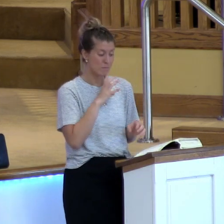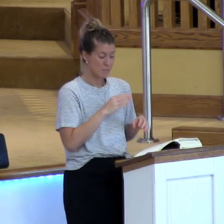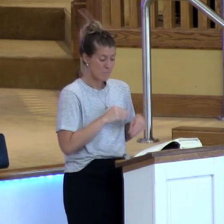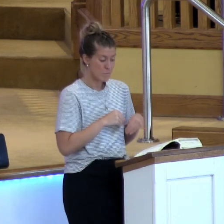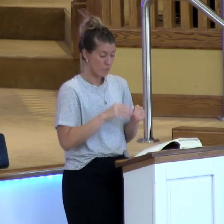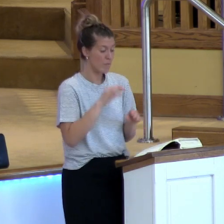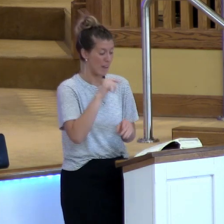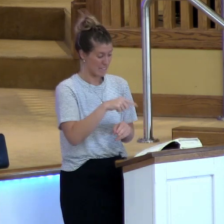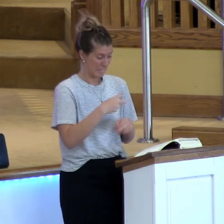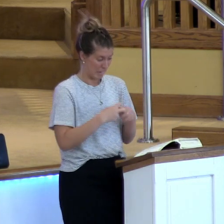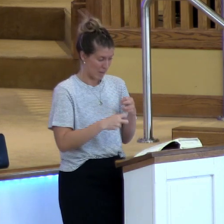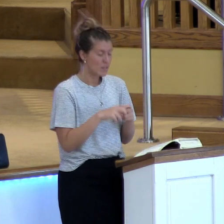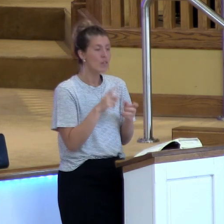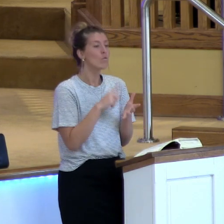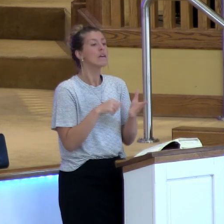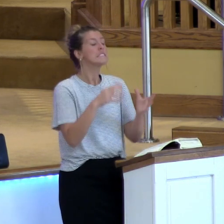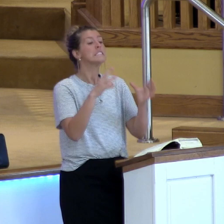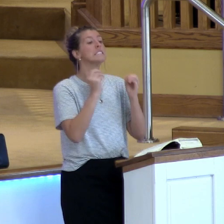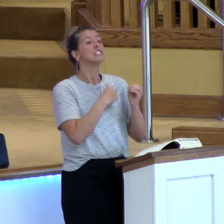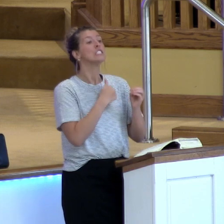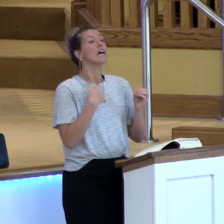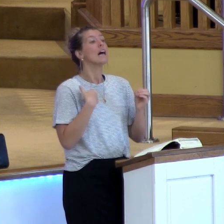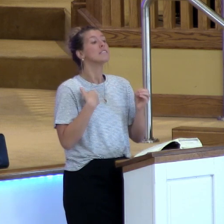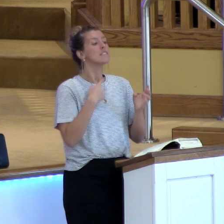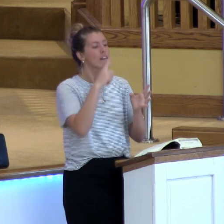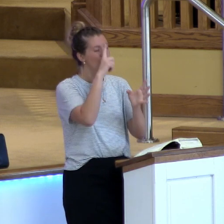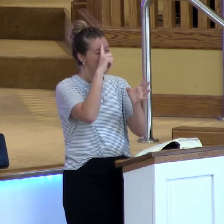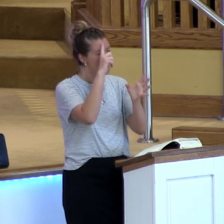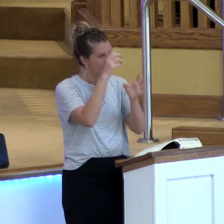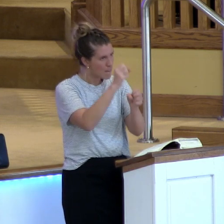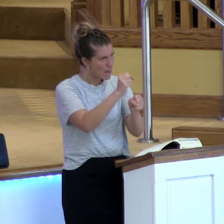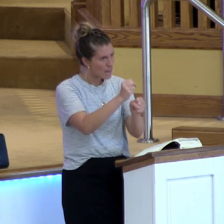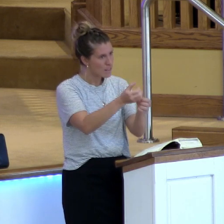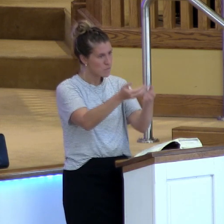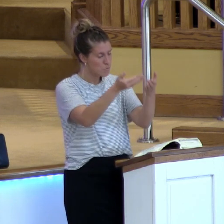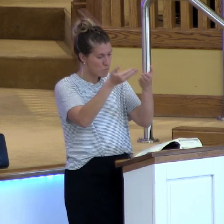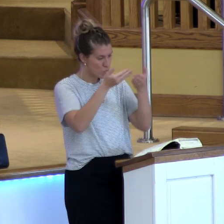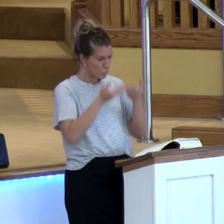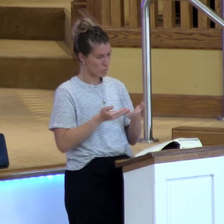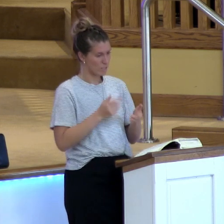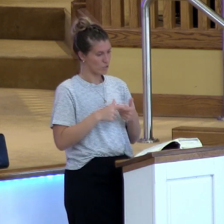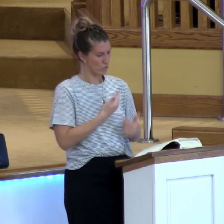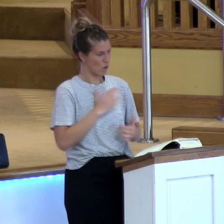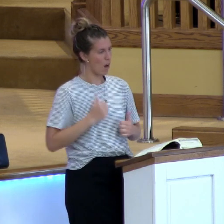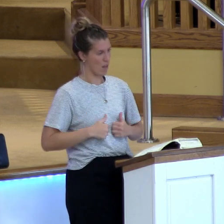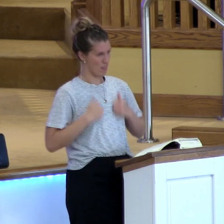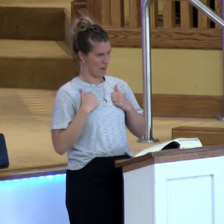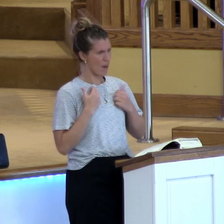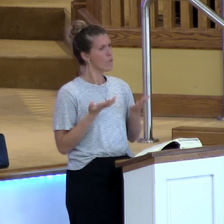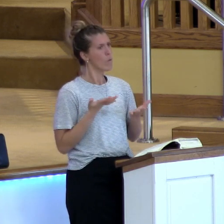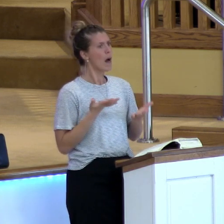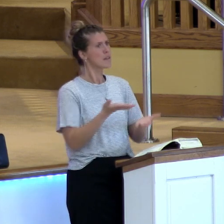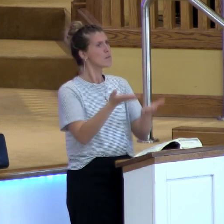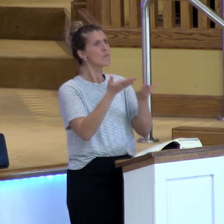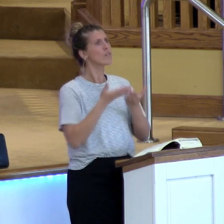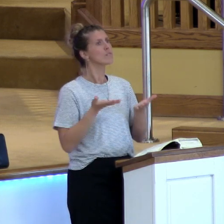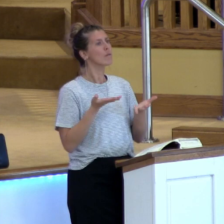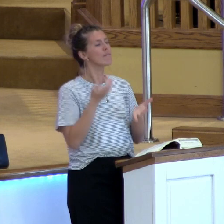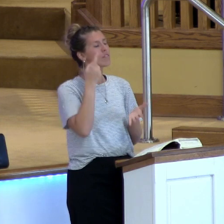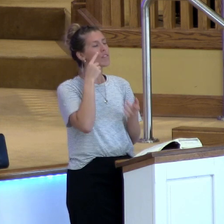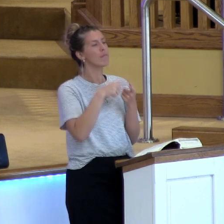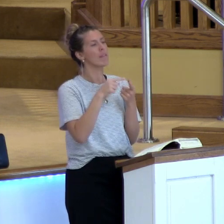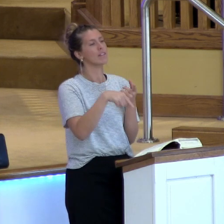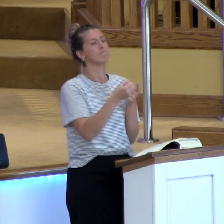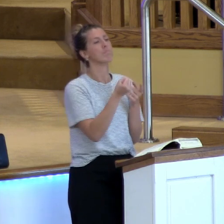is teaching us here tonight. He's teaching us what faith brings to our life. Here's what faith brings, all right? You ever thought about